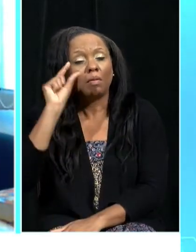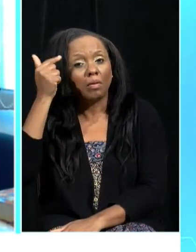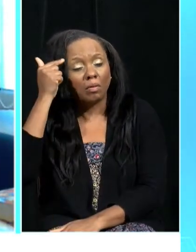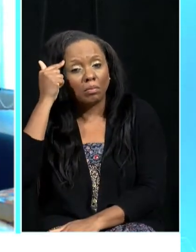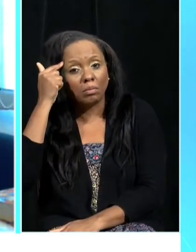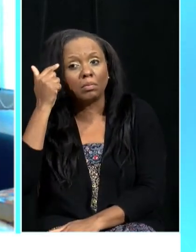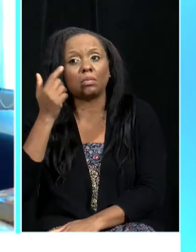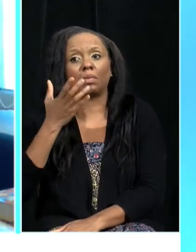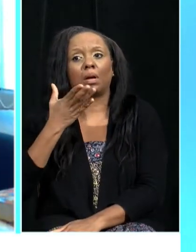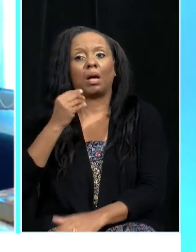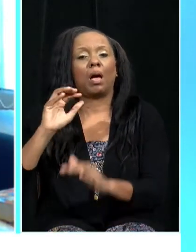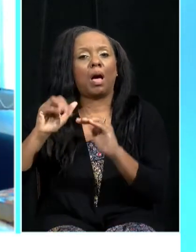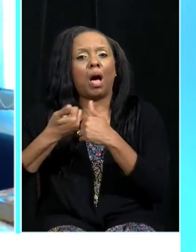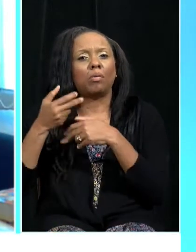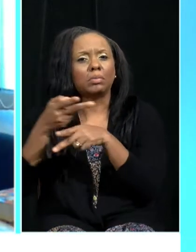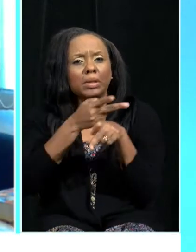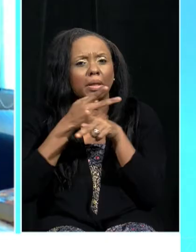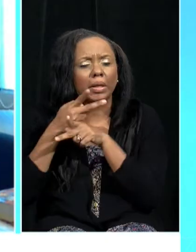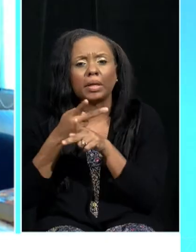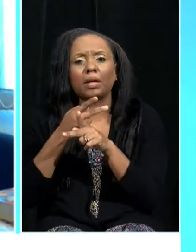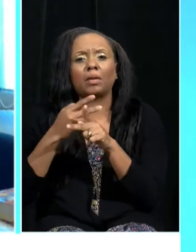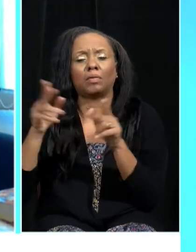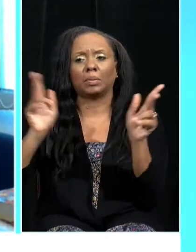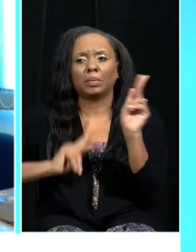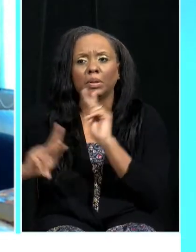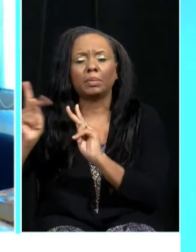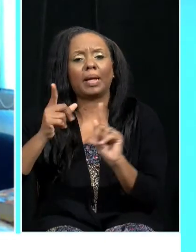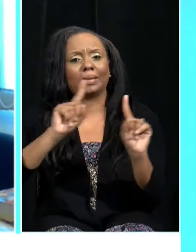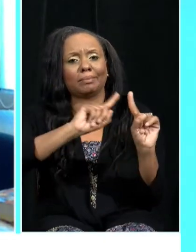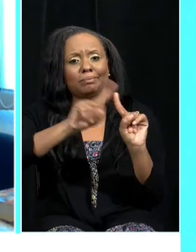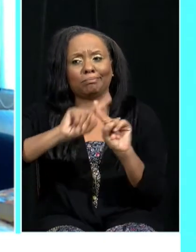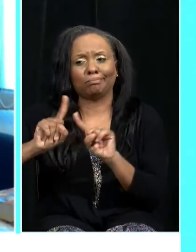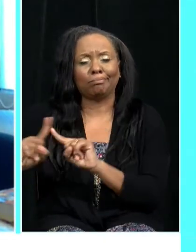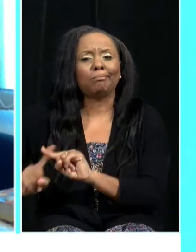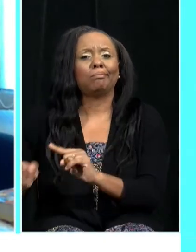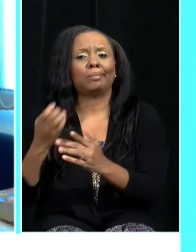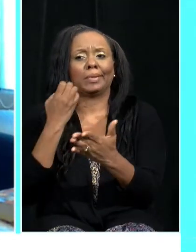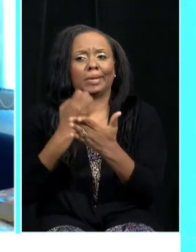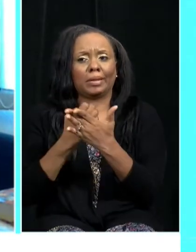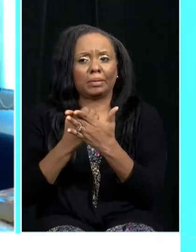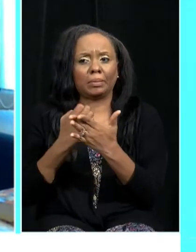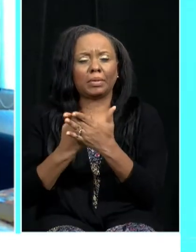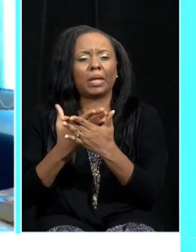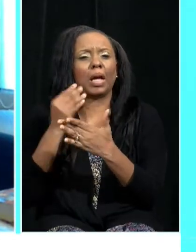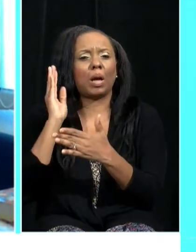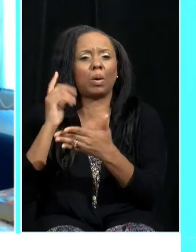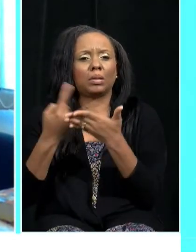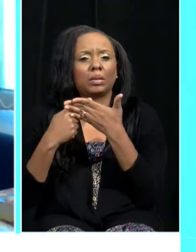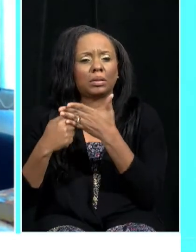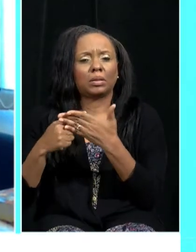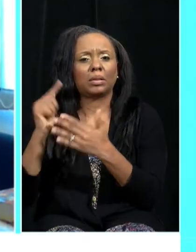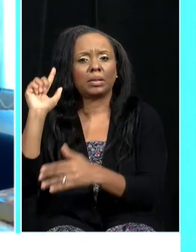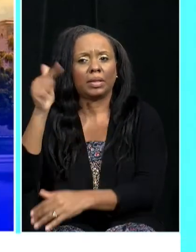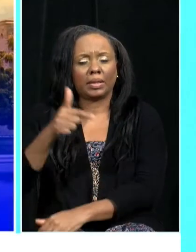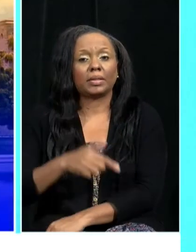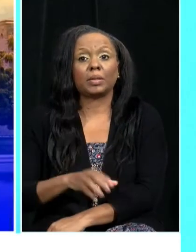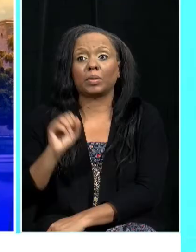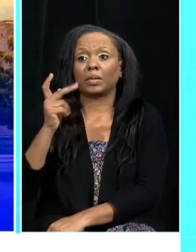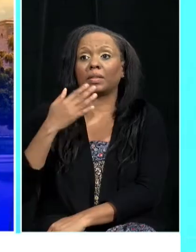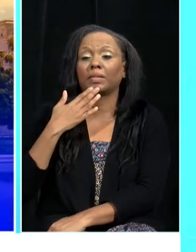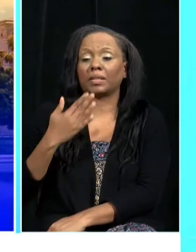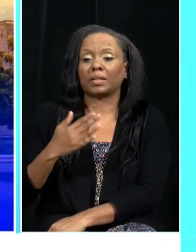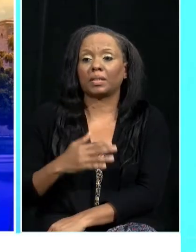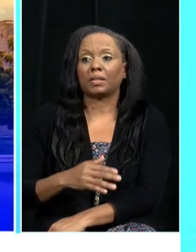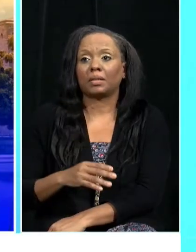and in facilitating diversification of the economy, of which more I will say later. Okay, thank you very much. We're Yeah, going to take